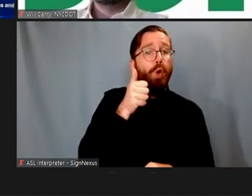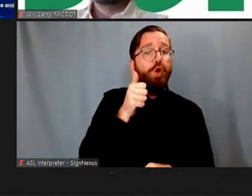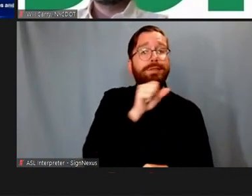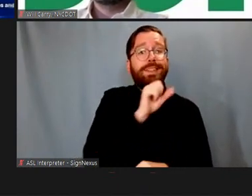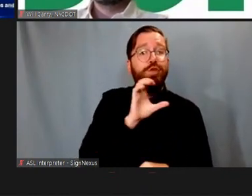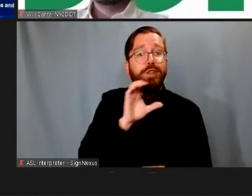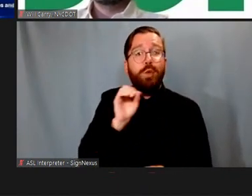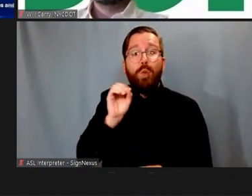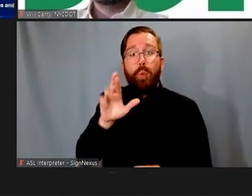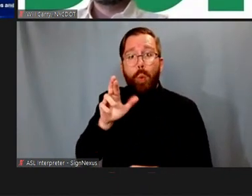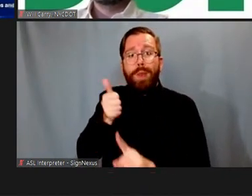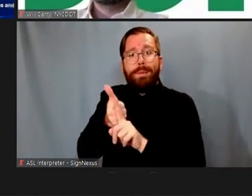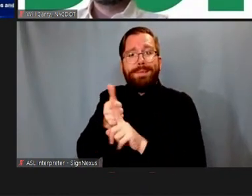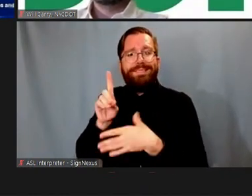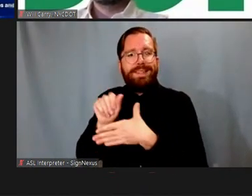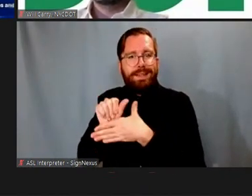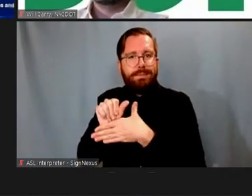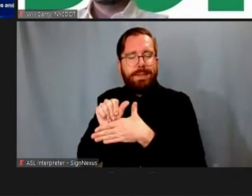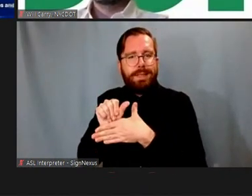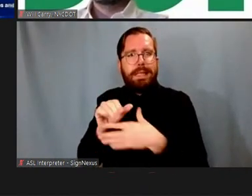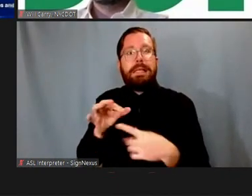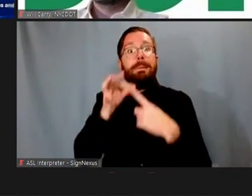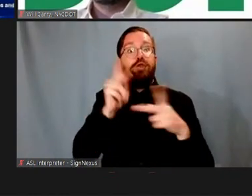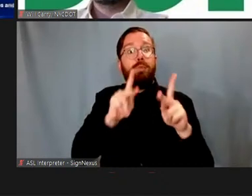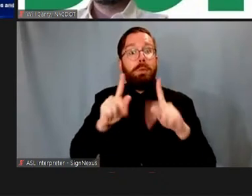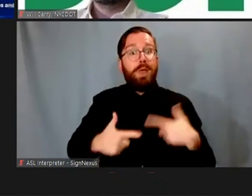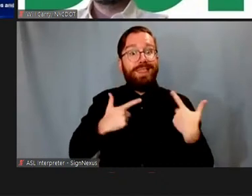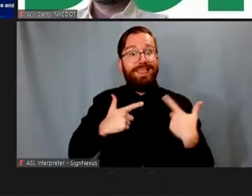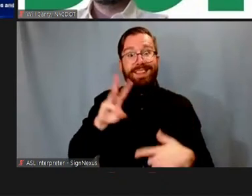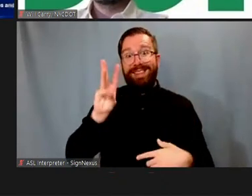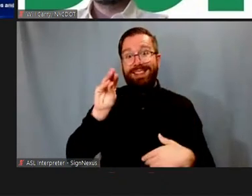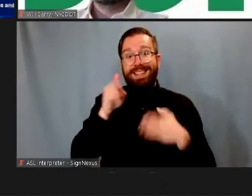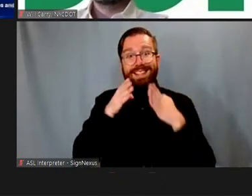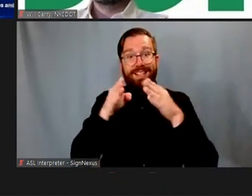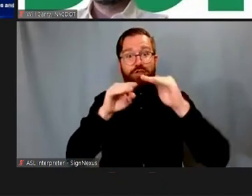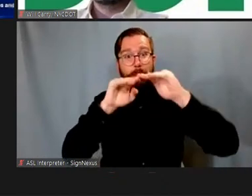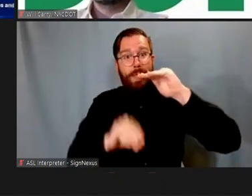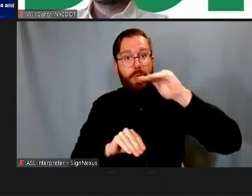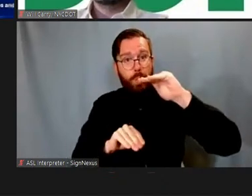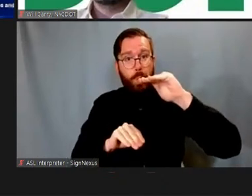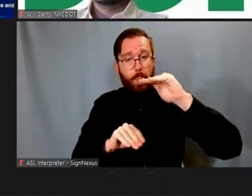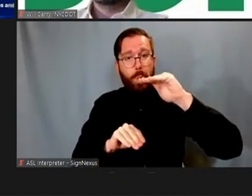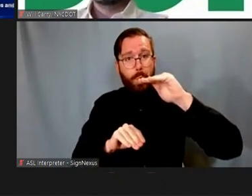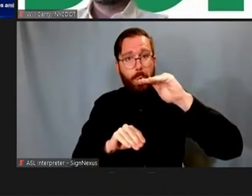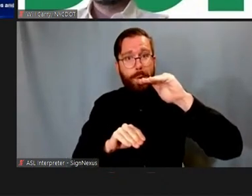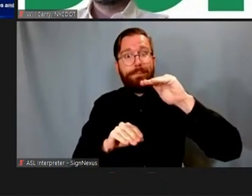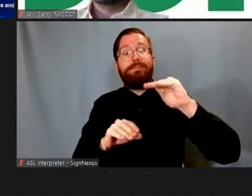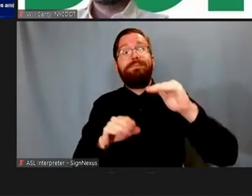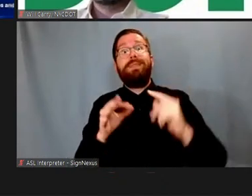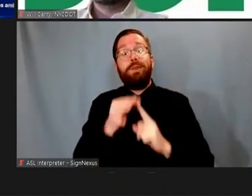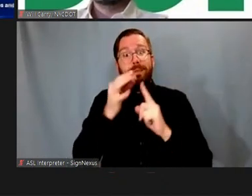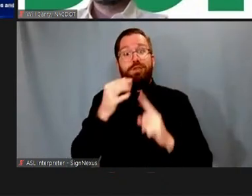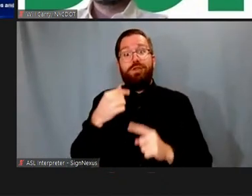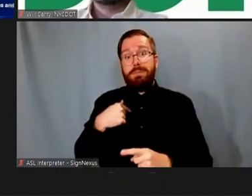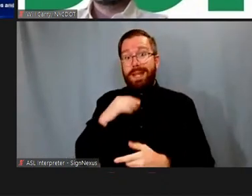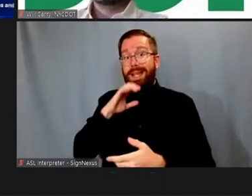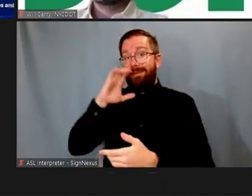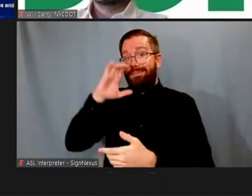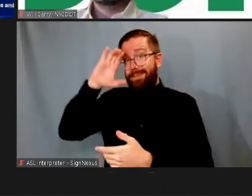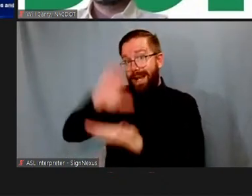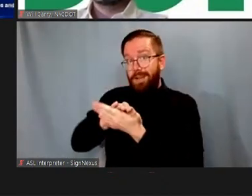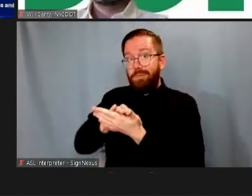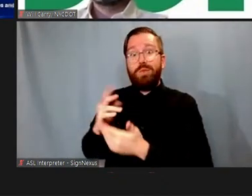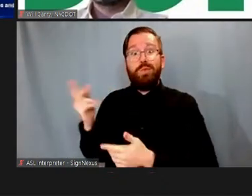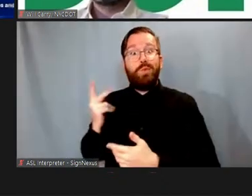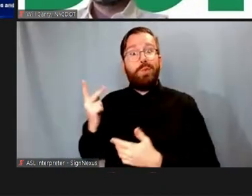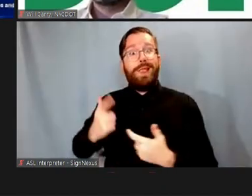live below 60th street particularly those such as myself and my husband who live in the northern end whose lives are very much